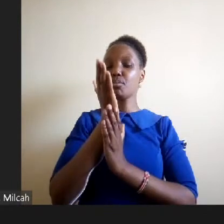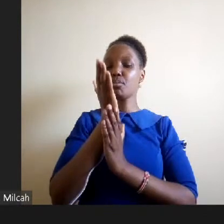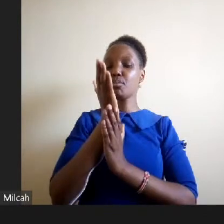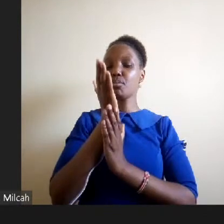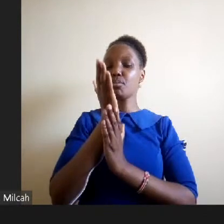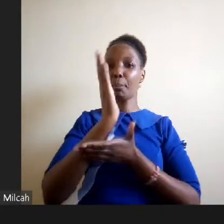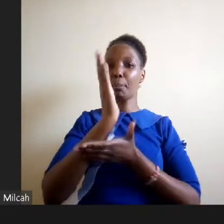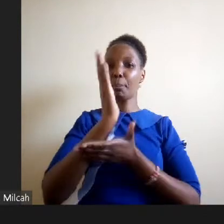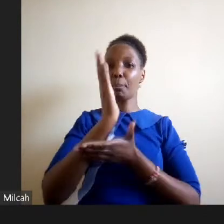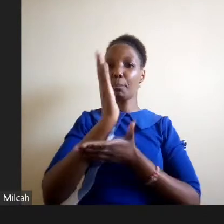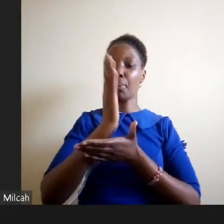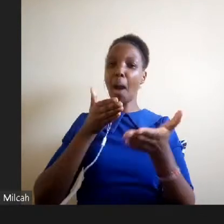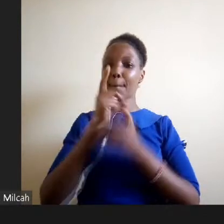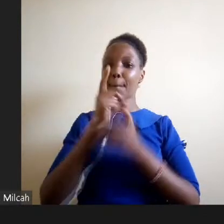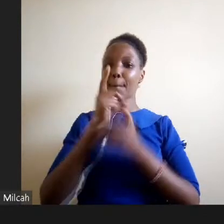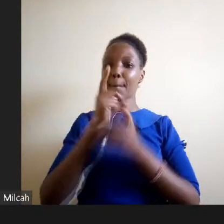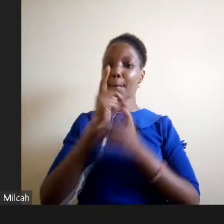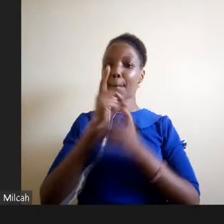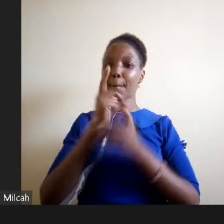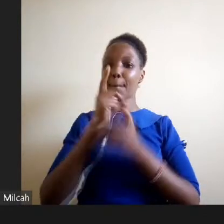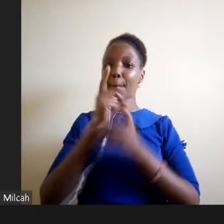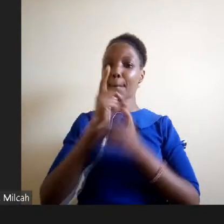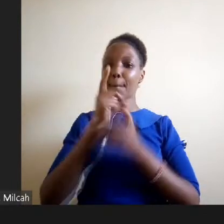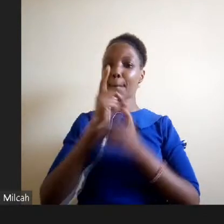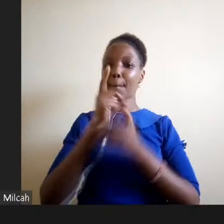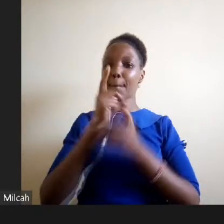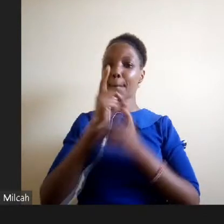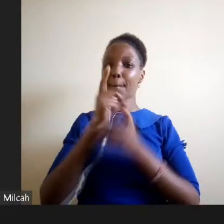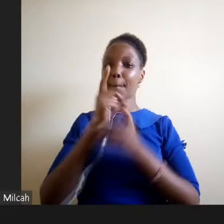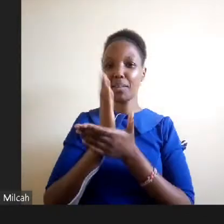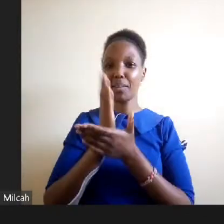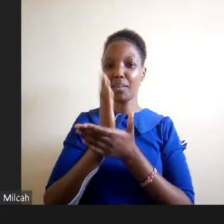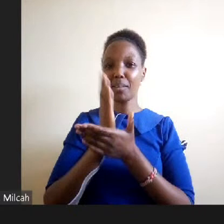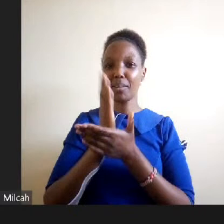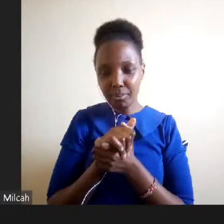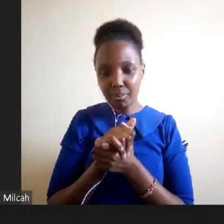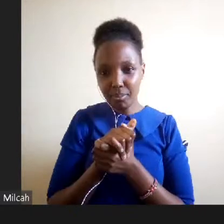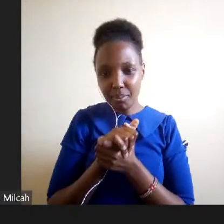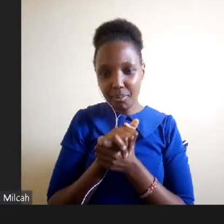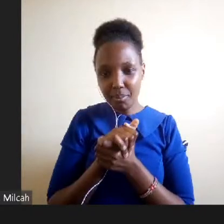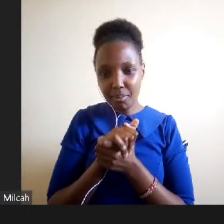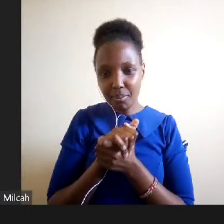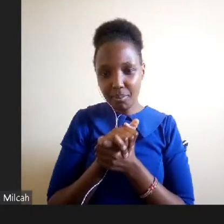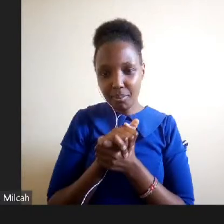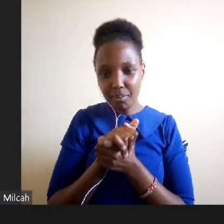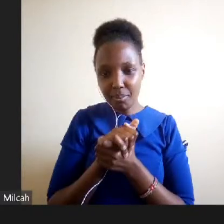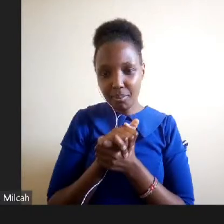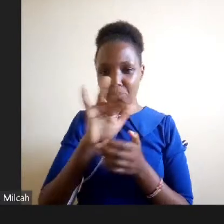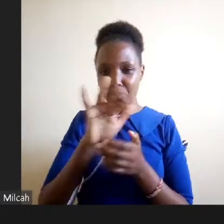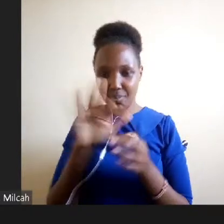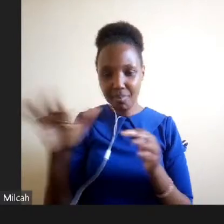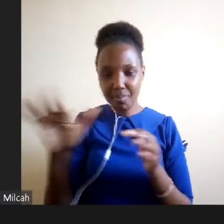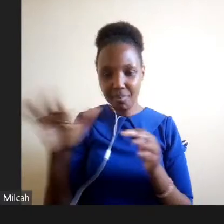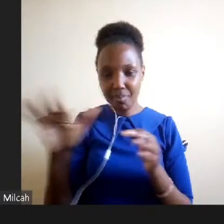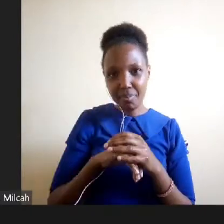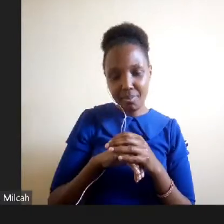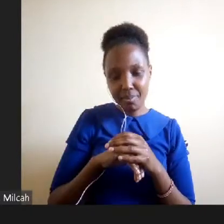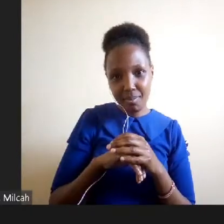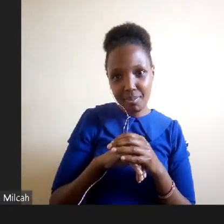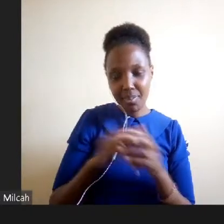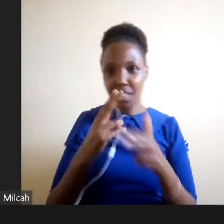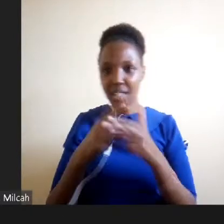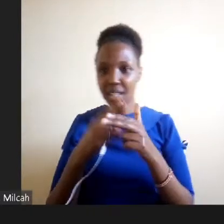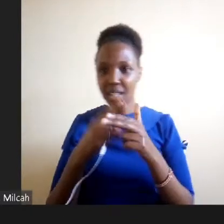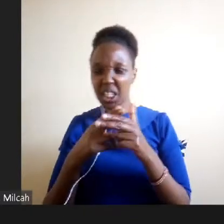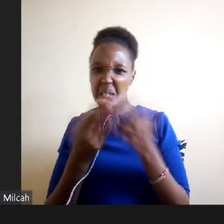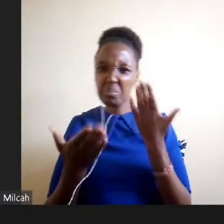them create strong, unique passwords. And so you're able to see how the length of a password, I know the minimum length is